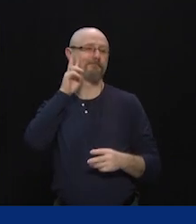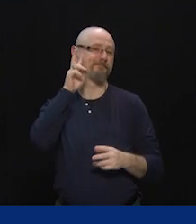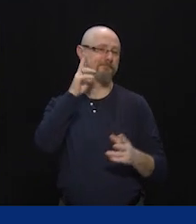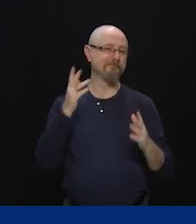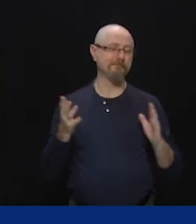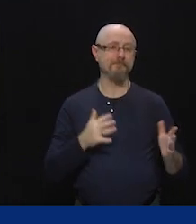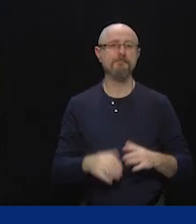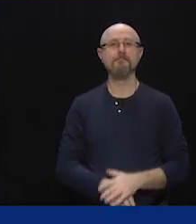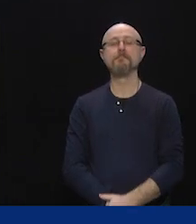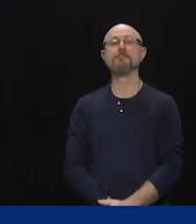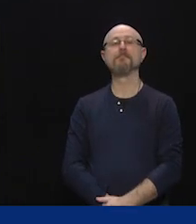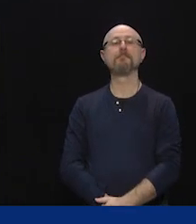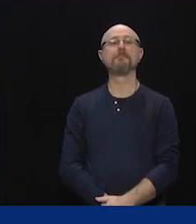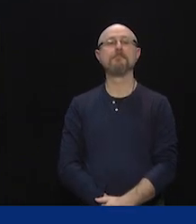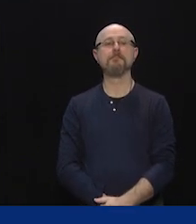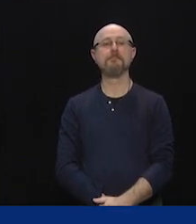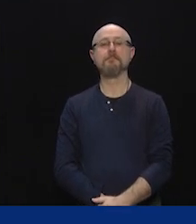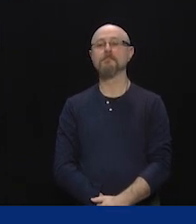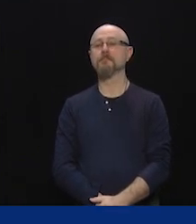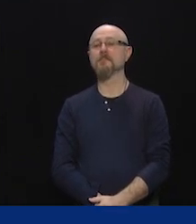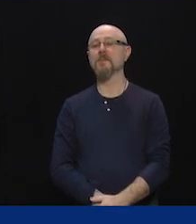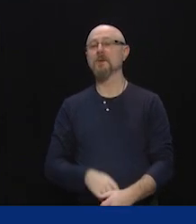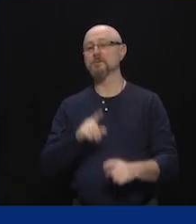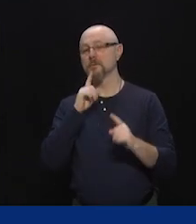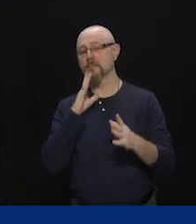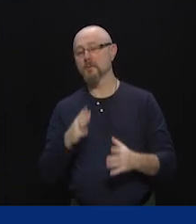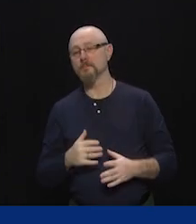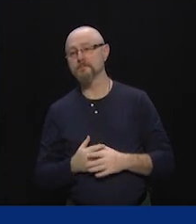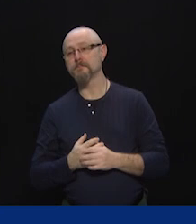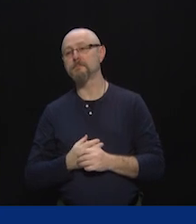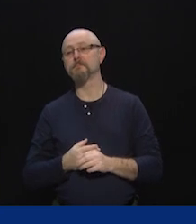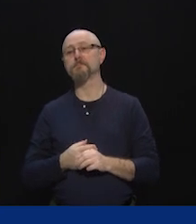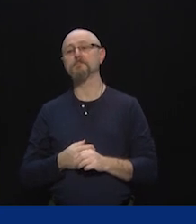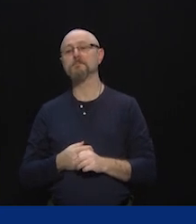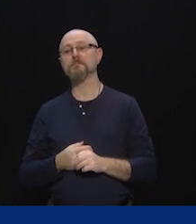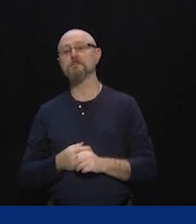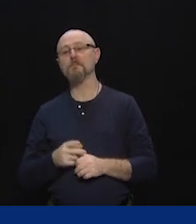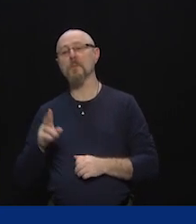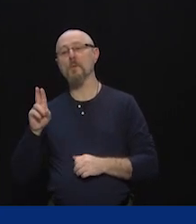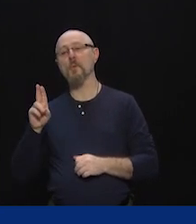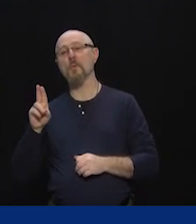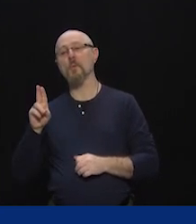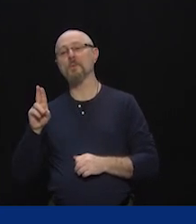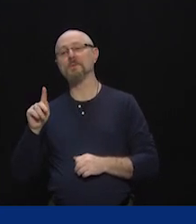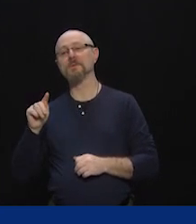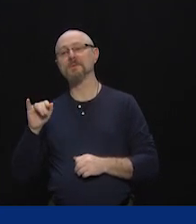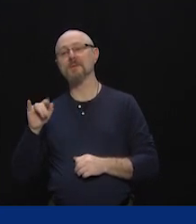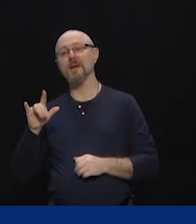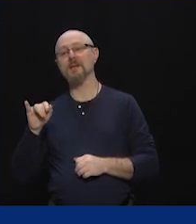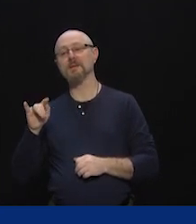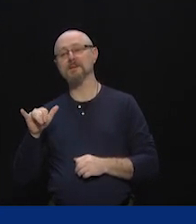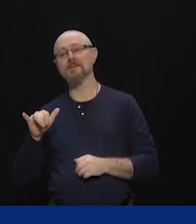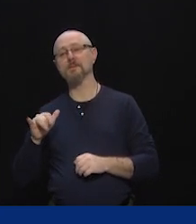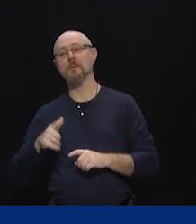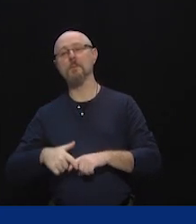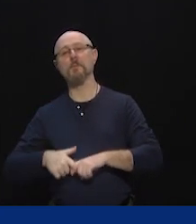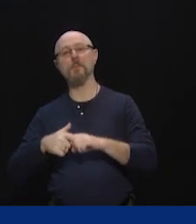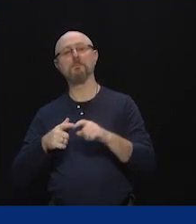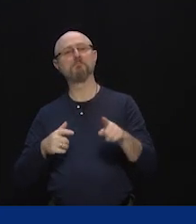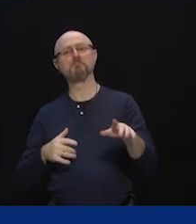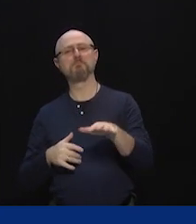last question, Lindsay. Governor, the utility moratorium expired last Tuesday. With the numbers climbing, have you thought